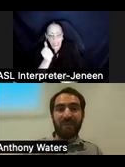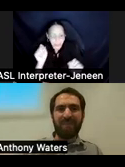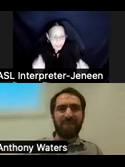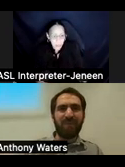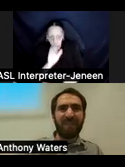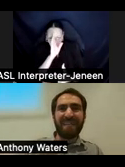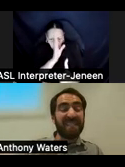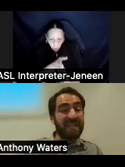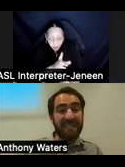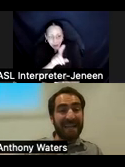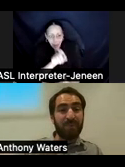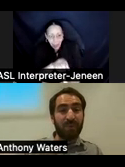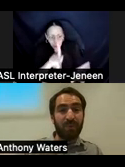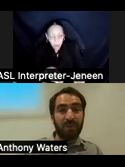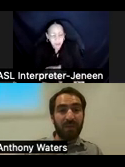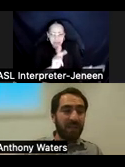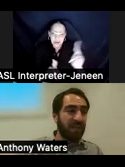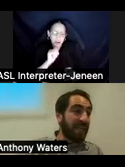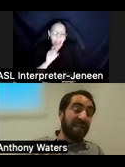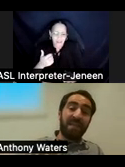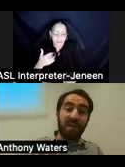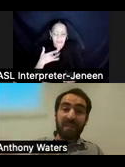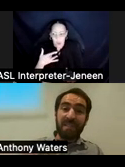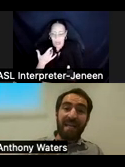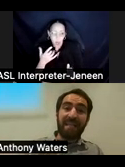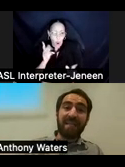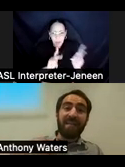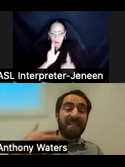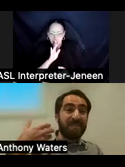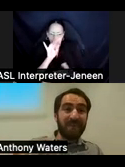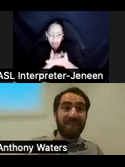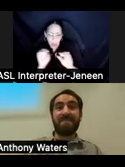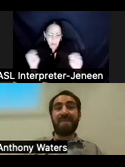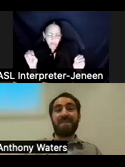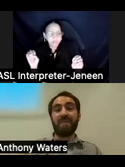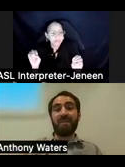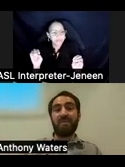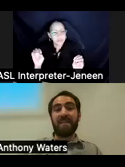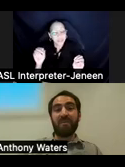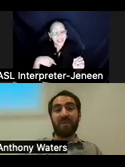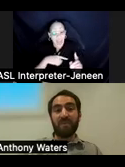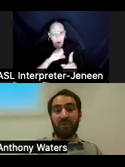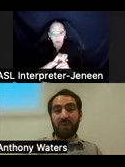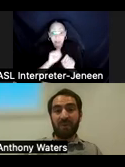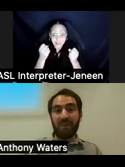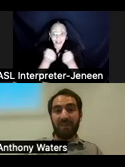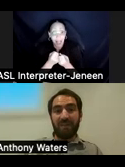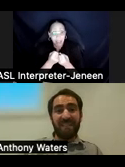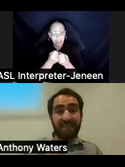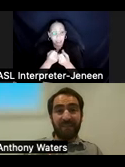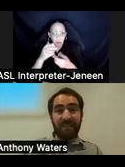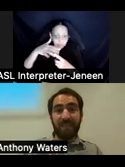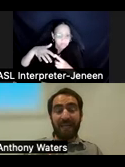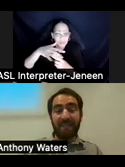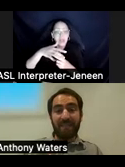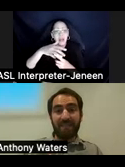suicide so that people feel like it's not taboo. Yet in our society, experiencing mental distress or disorder is